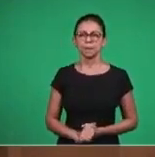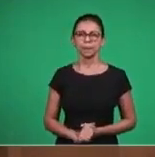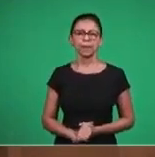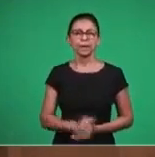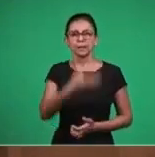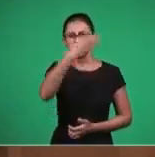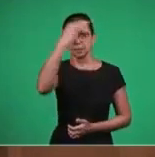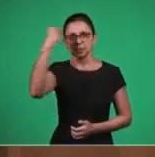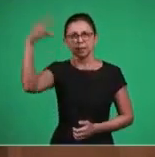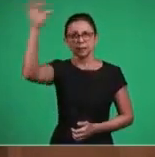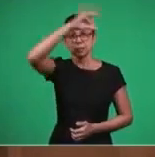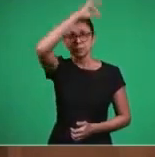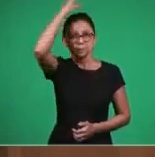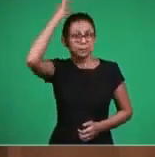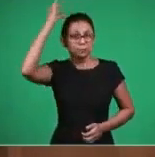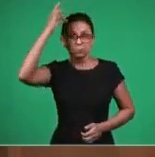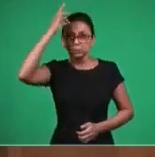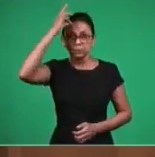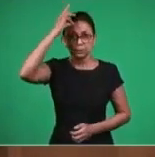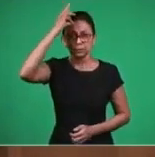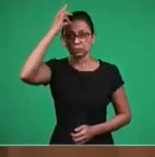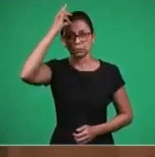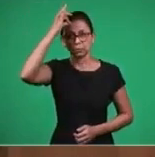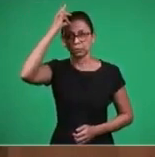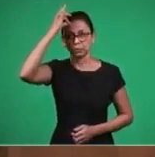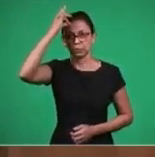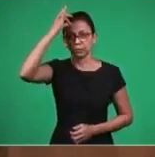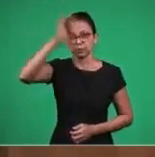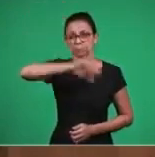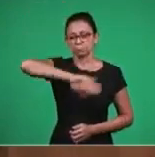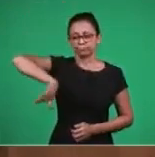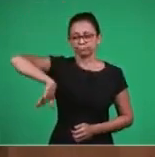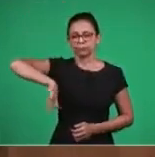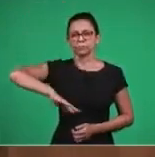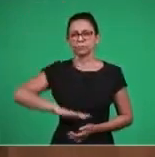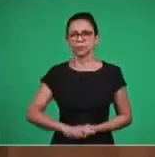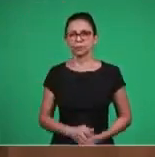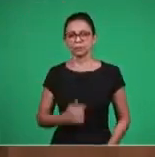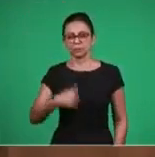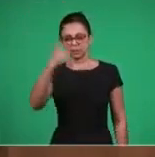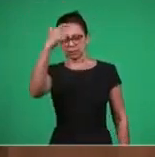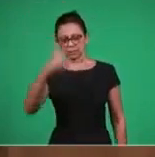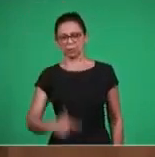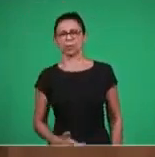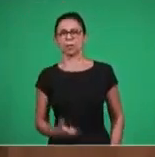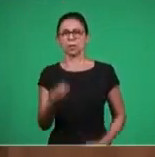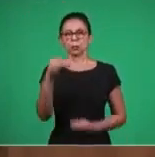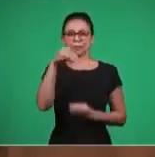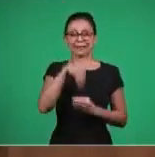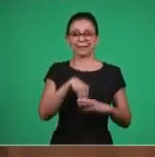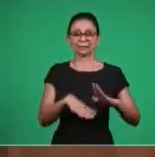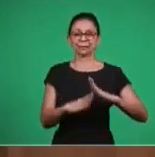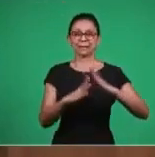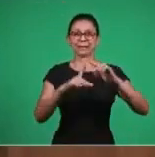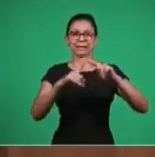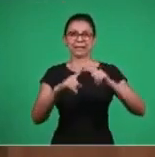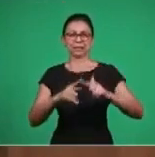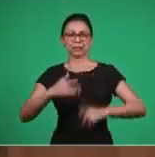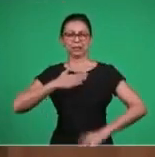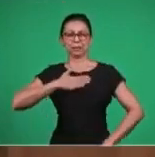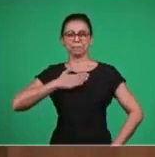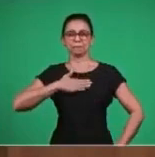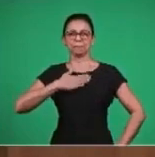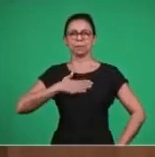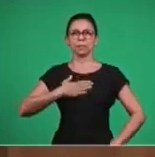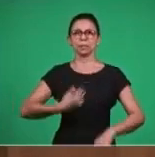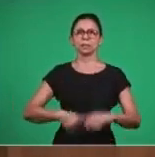He let go of the Holy, the control of the Holy Spirit in order to control himself. So inside of the church,